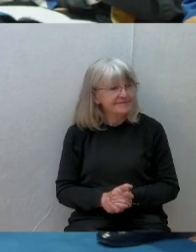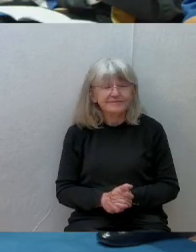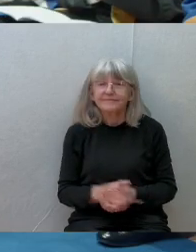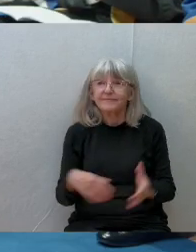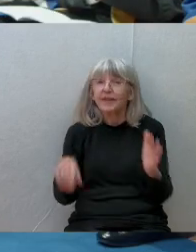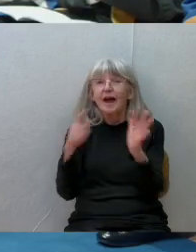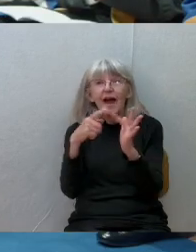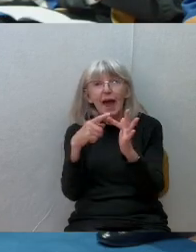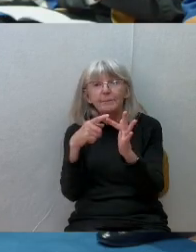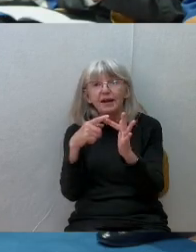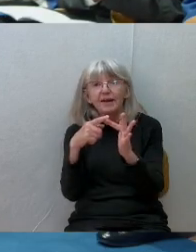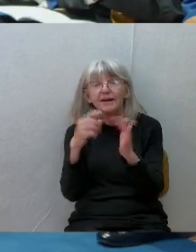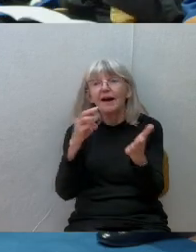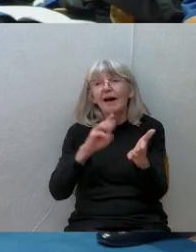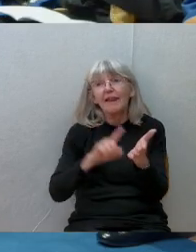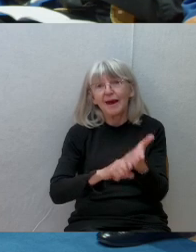Emily Loudon.